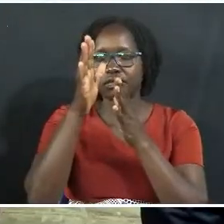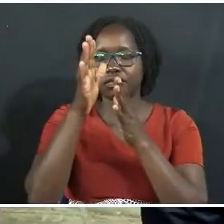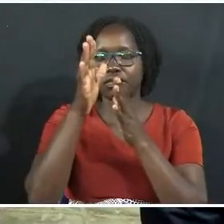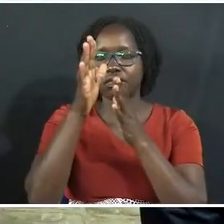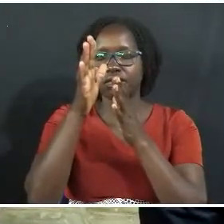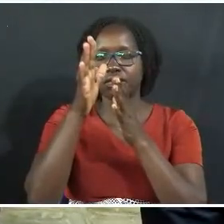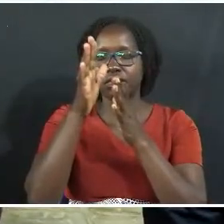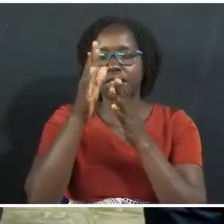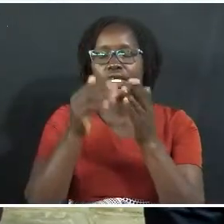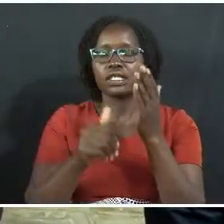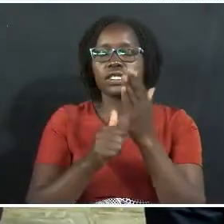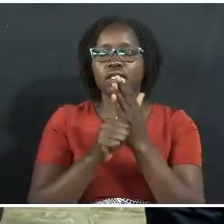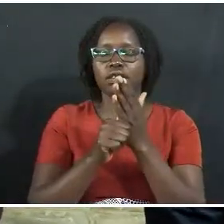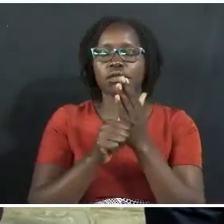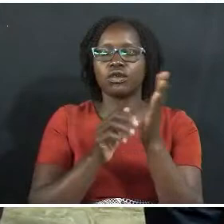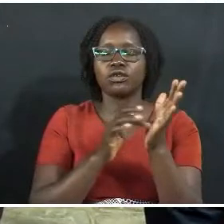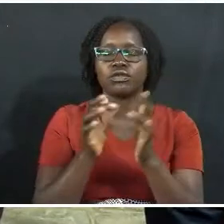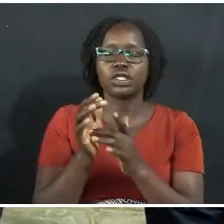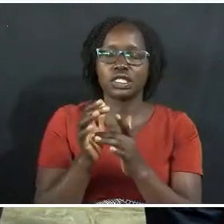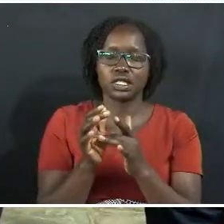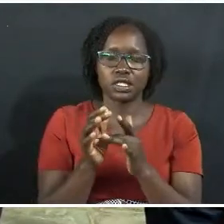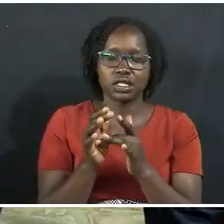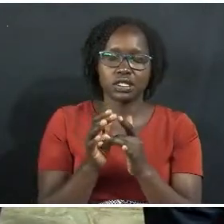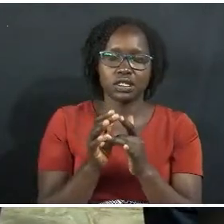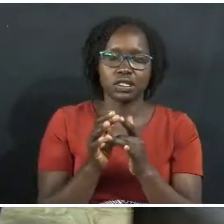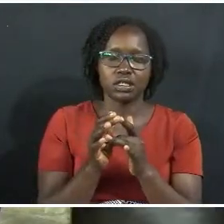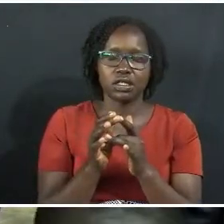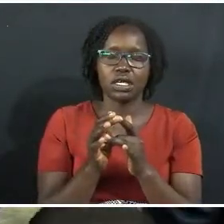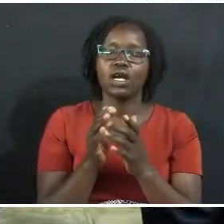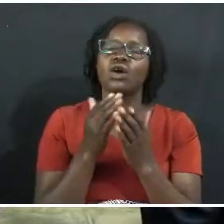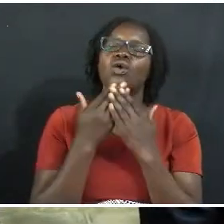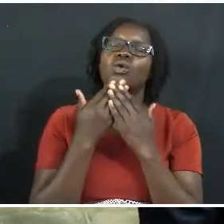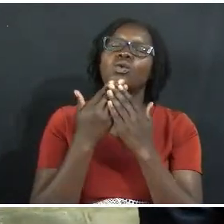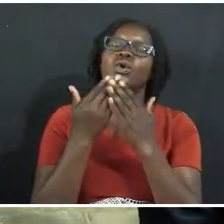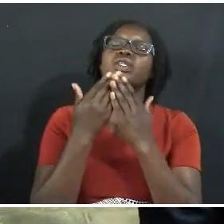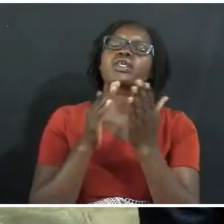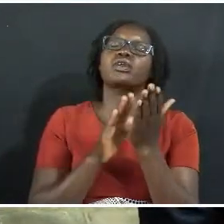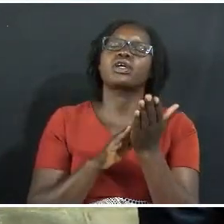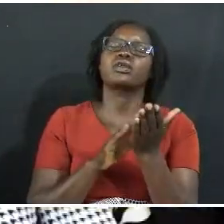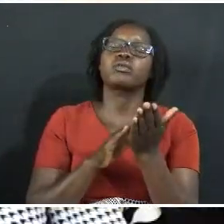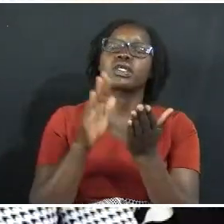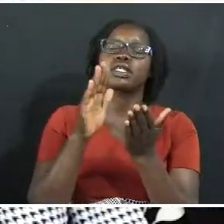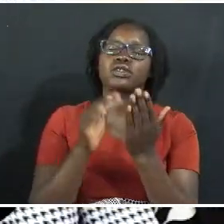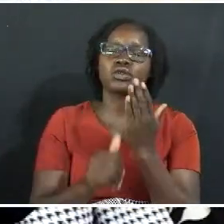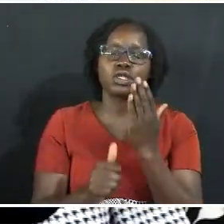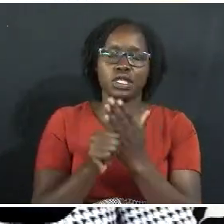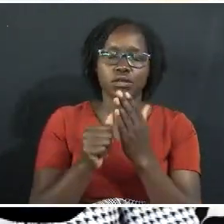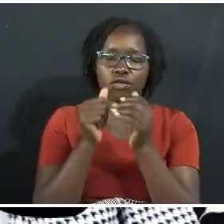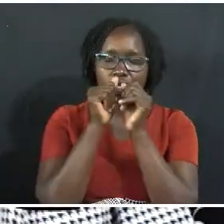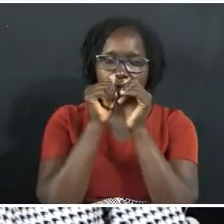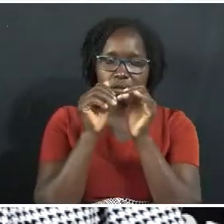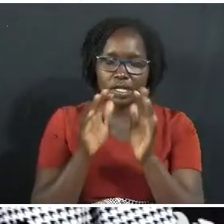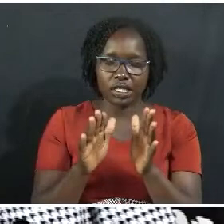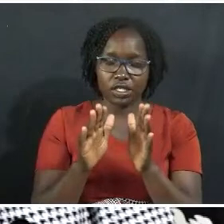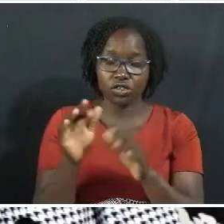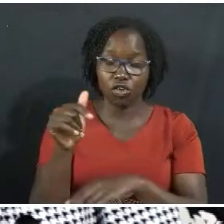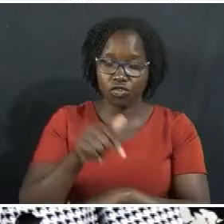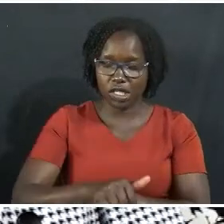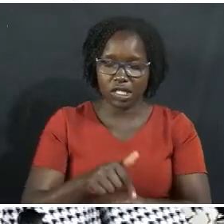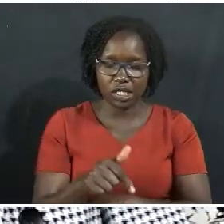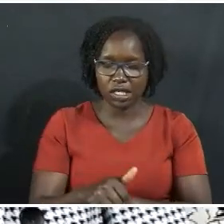Loving Father, in the name of Jesus, we thank you and praise your name for the blessings of this